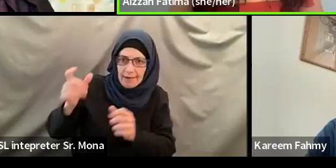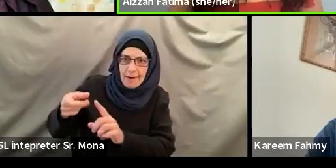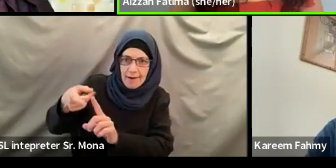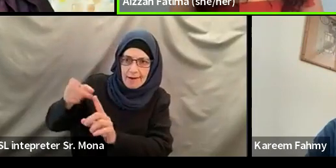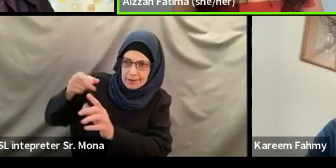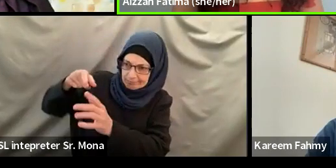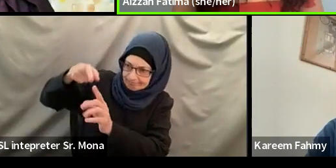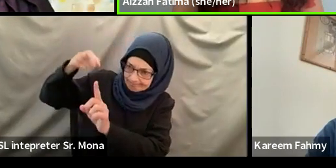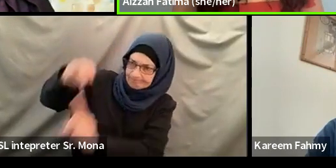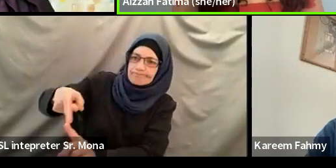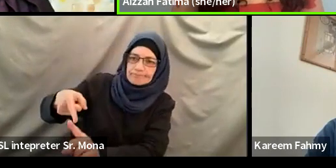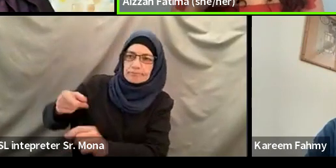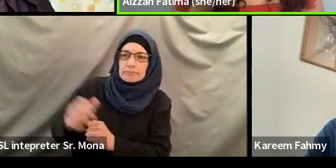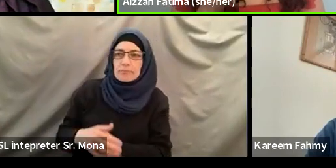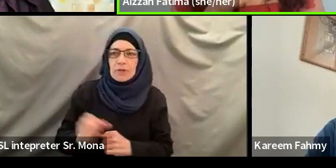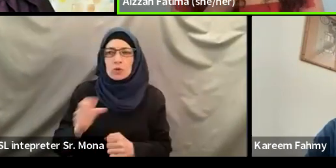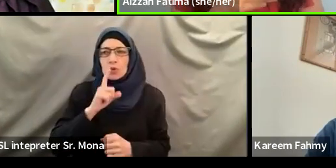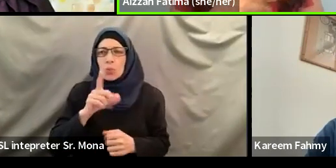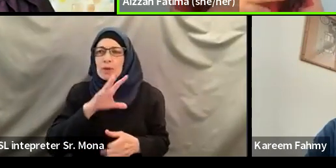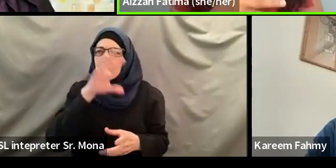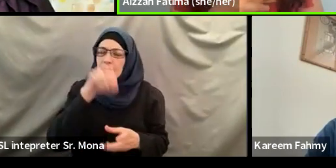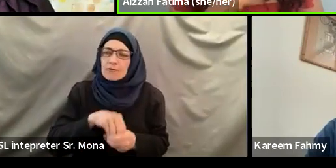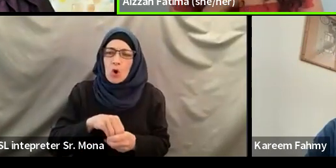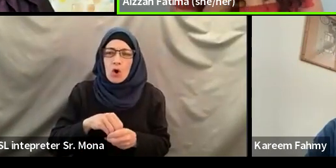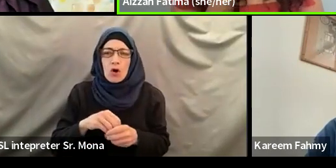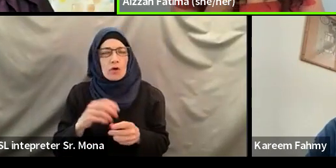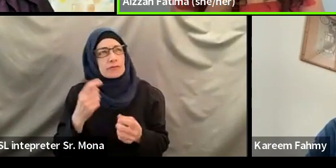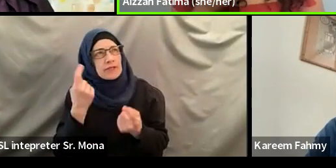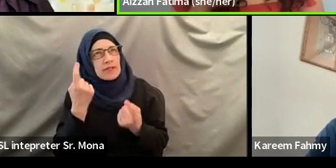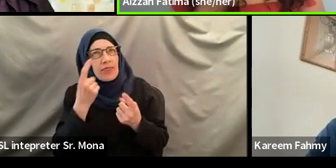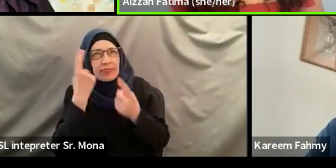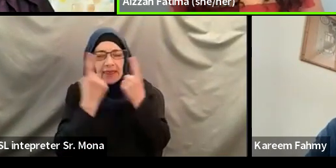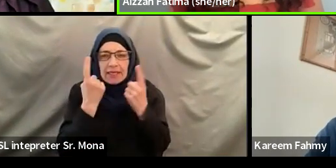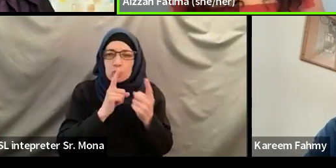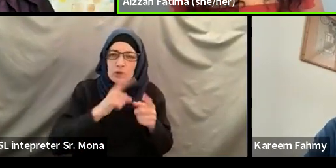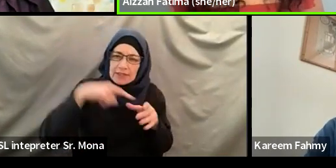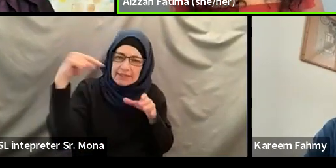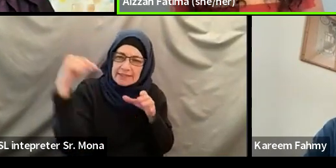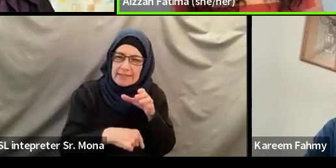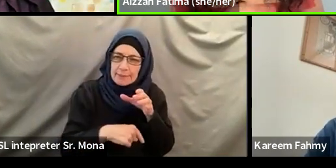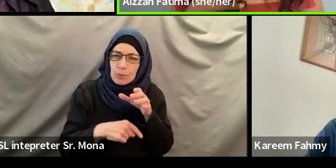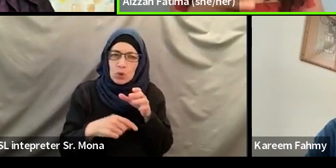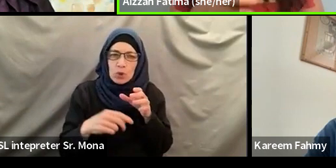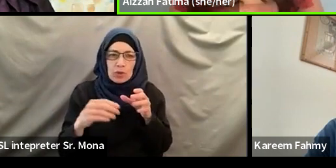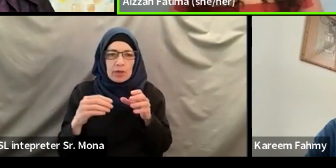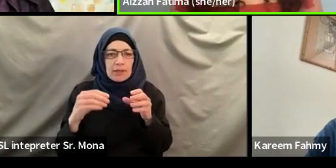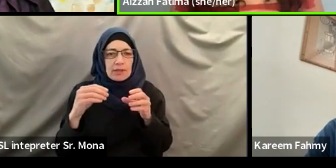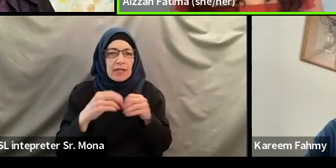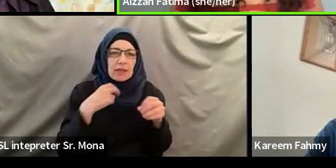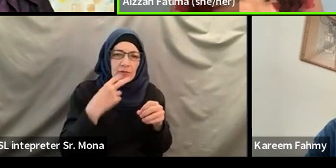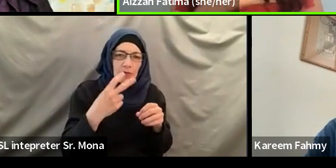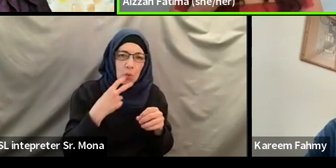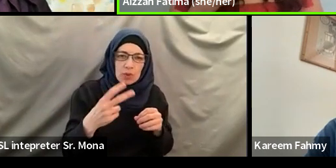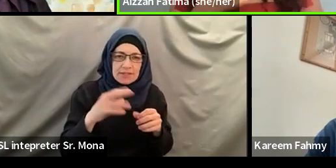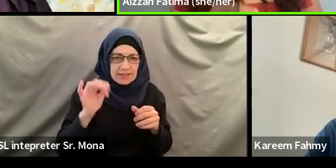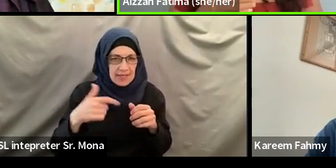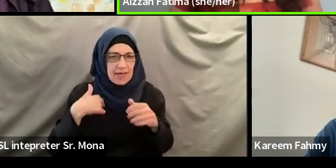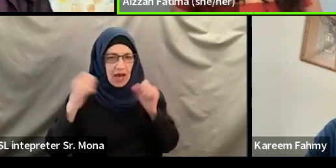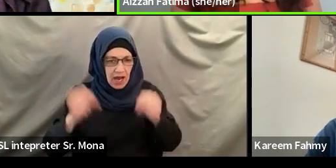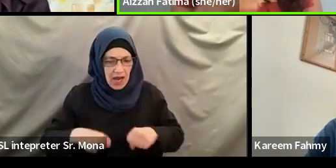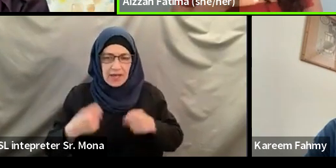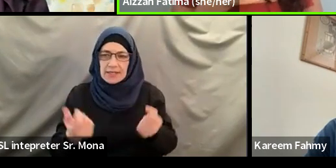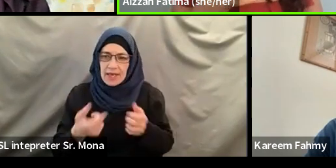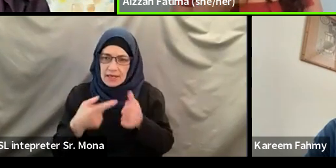very kind of thinking really deeper about the voices I'm able to bring to the table, even within the Muslim community that are